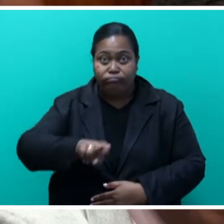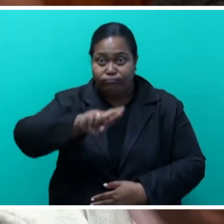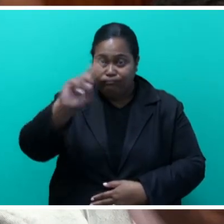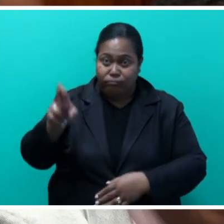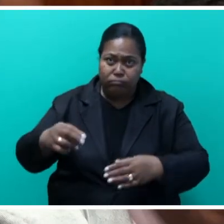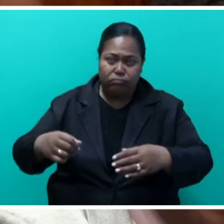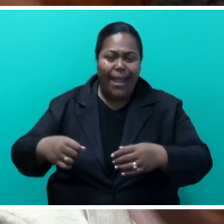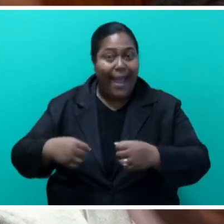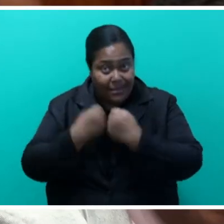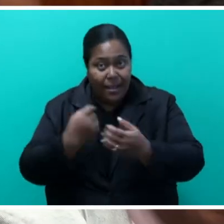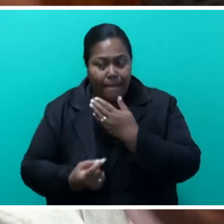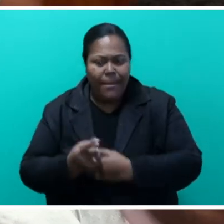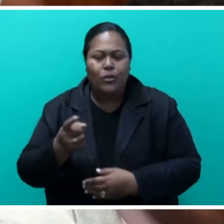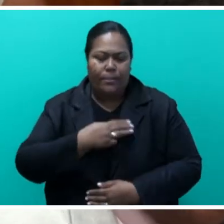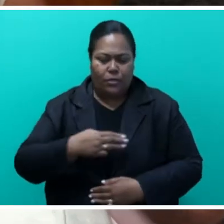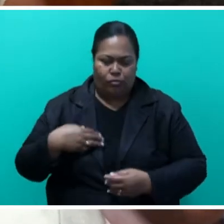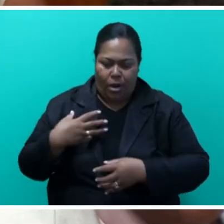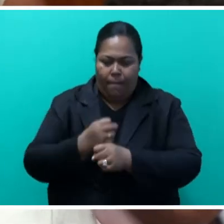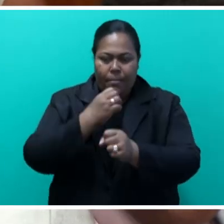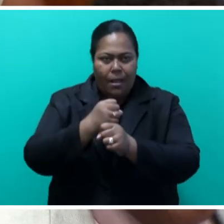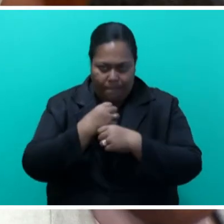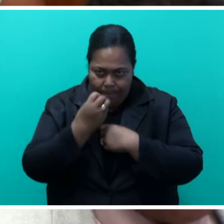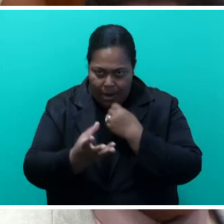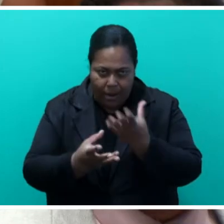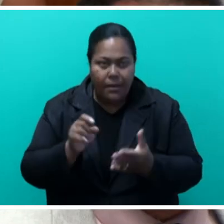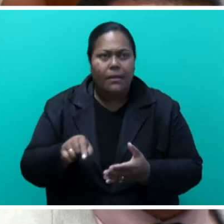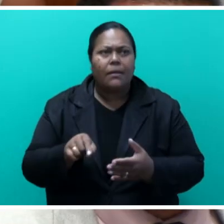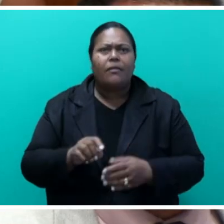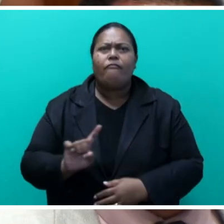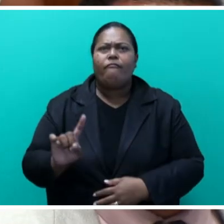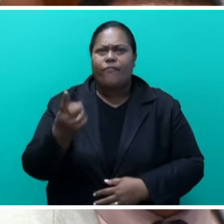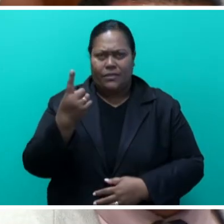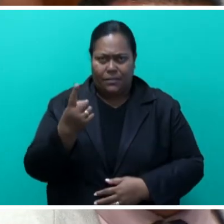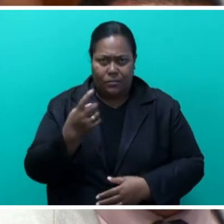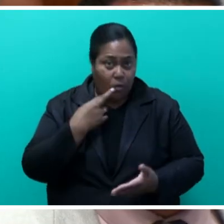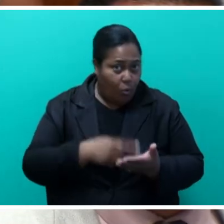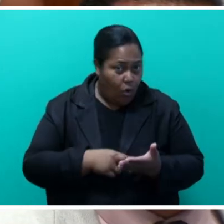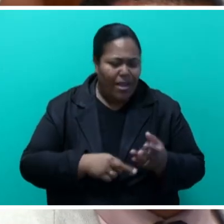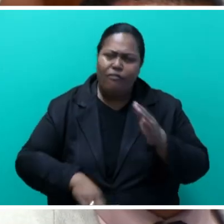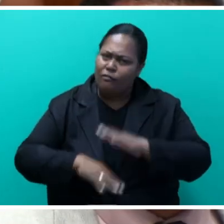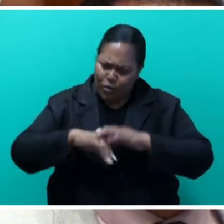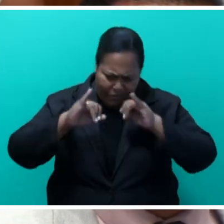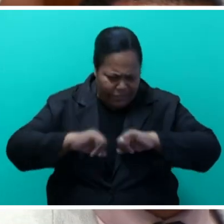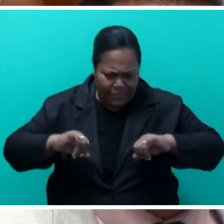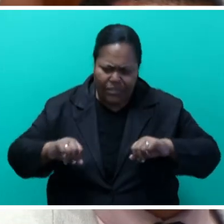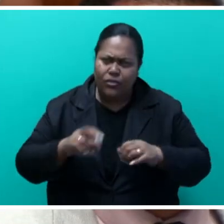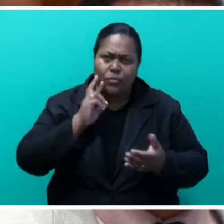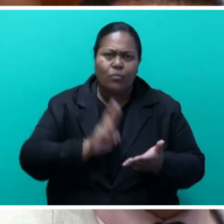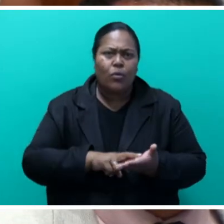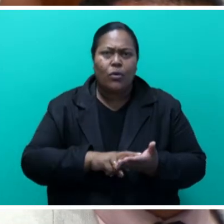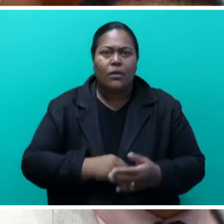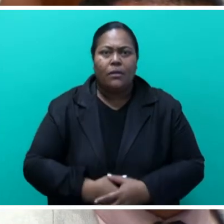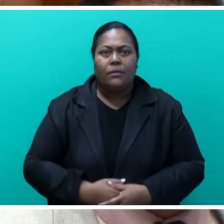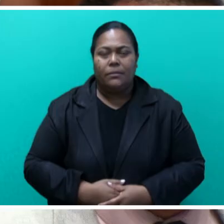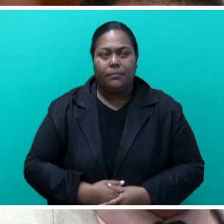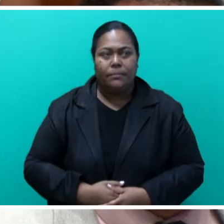given media updates on both the preliminary and full investigations on